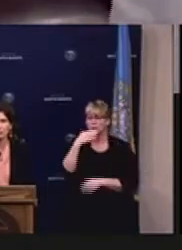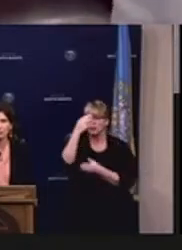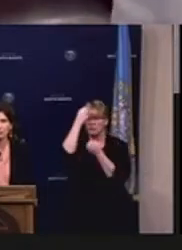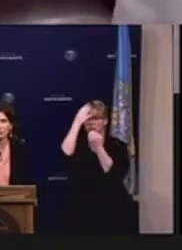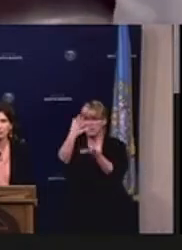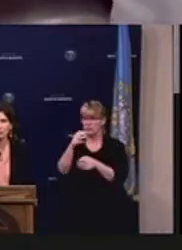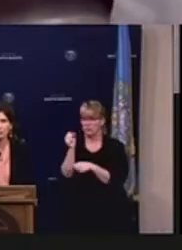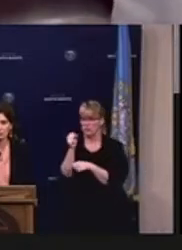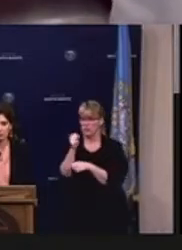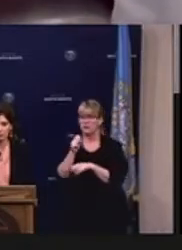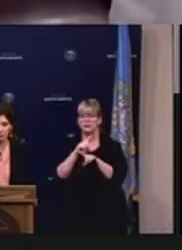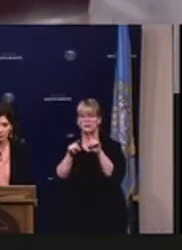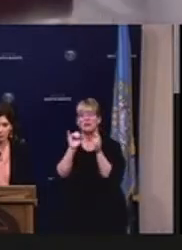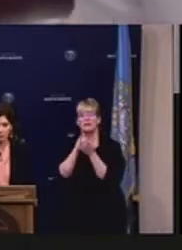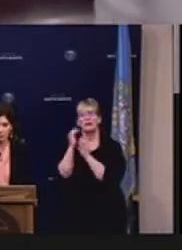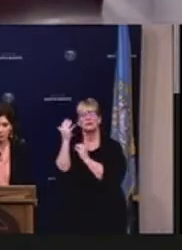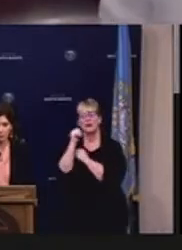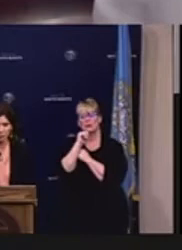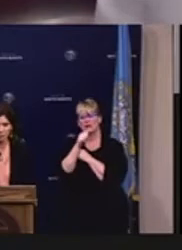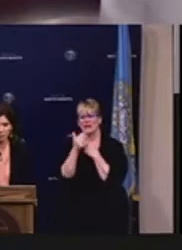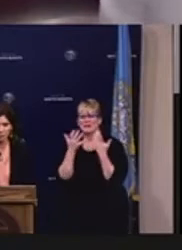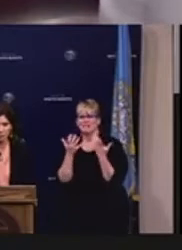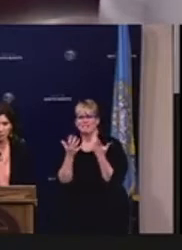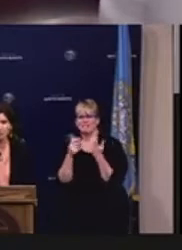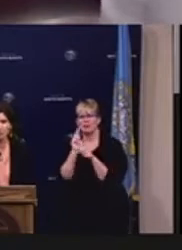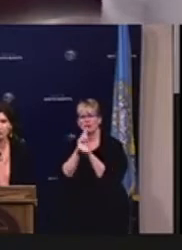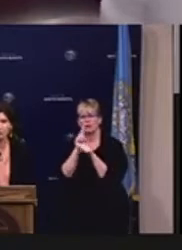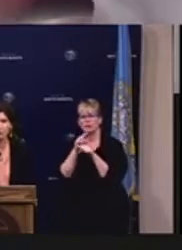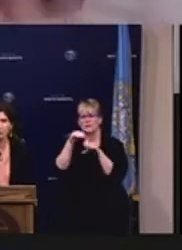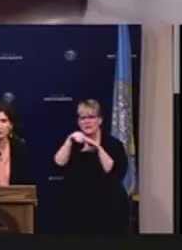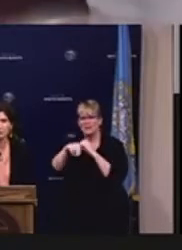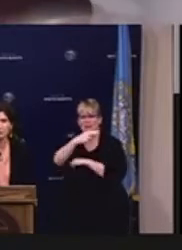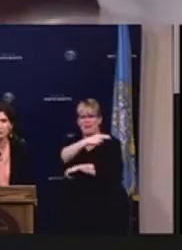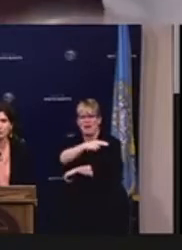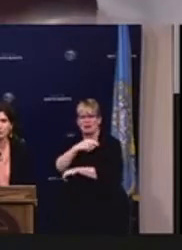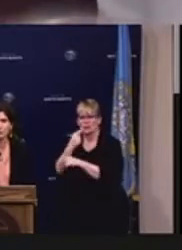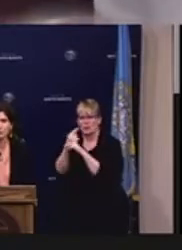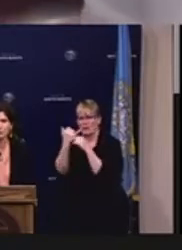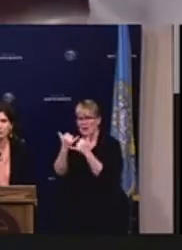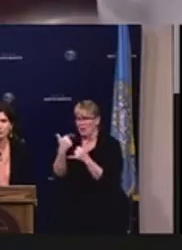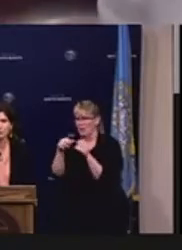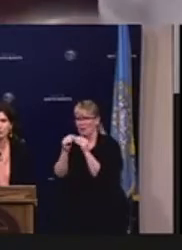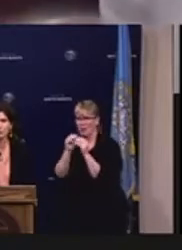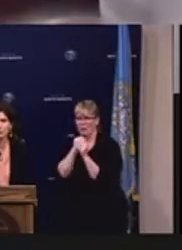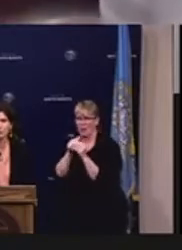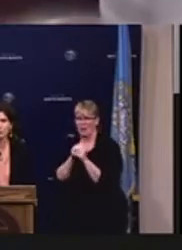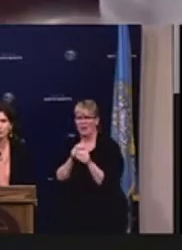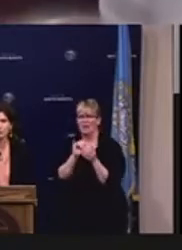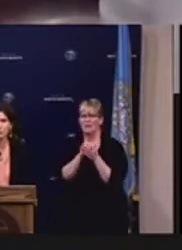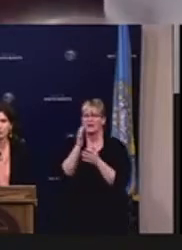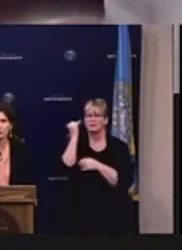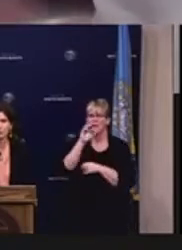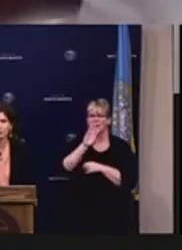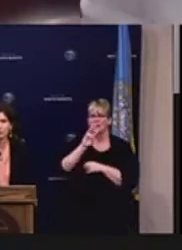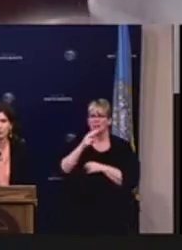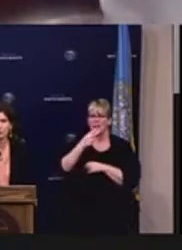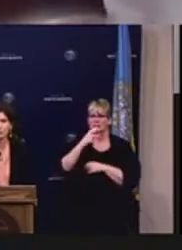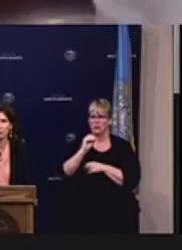that's why probably we're not looking to use it in the hospital setting so much anymore, and why the WHO had the reaction they